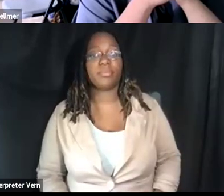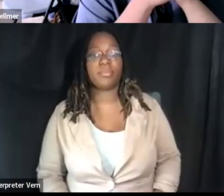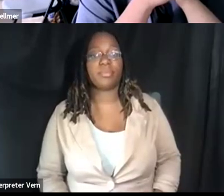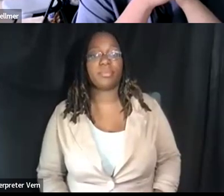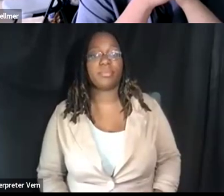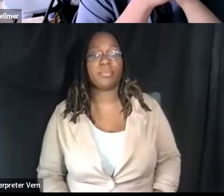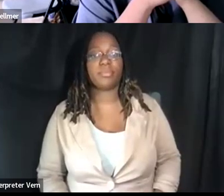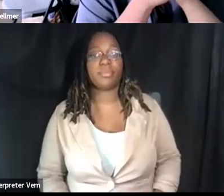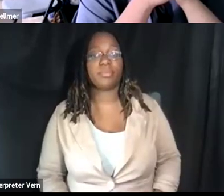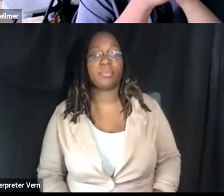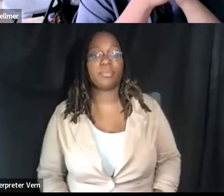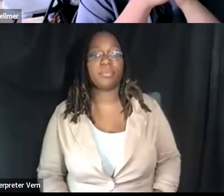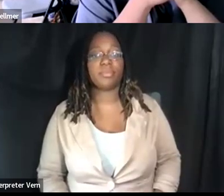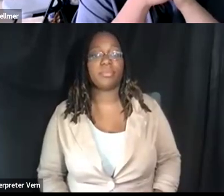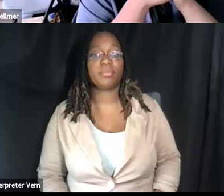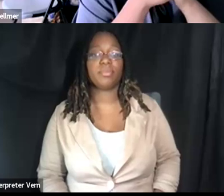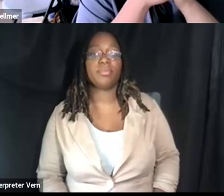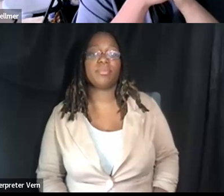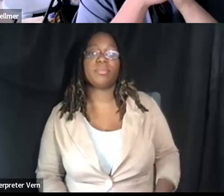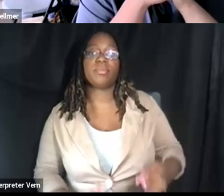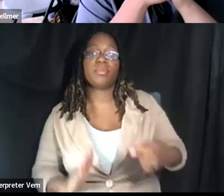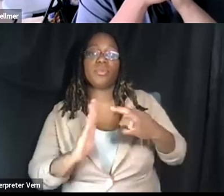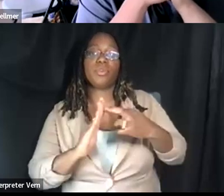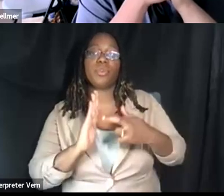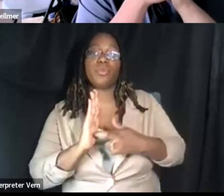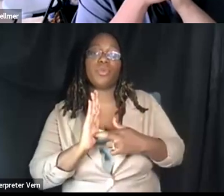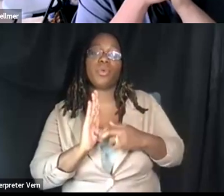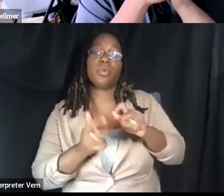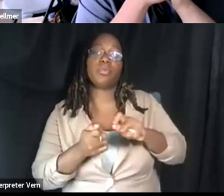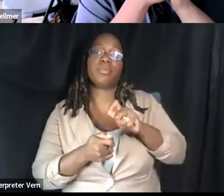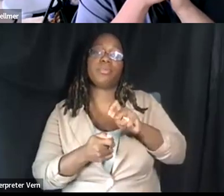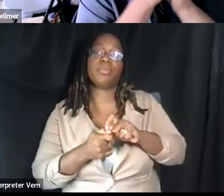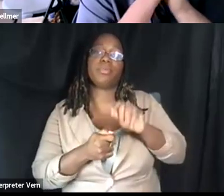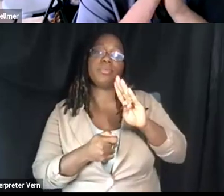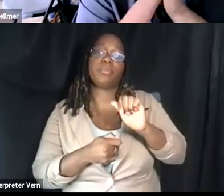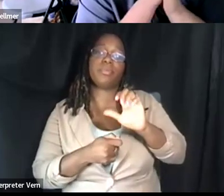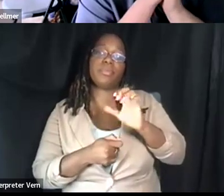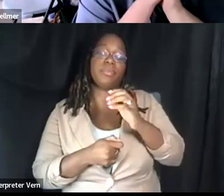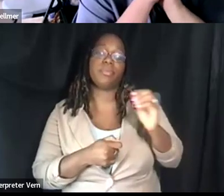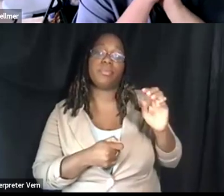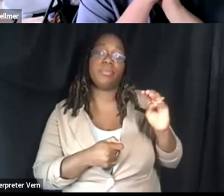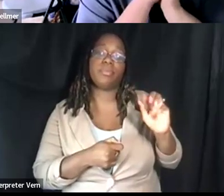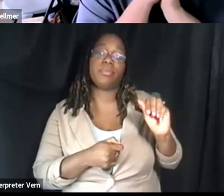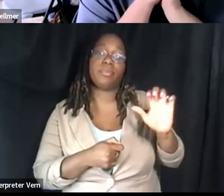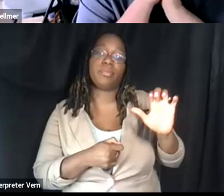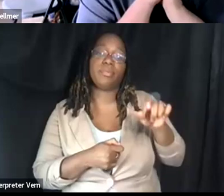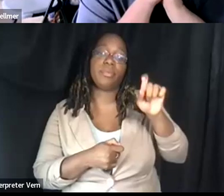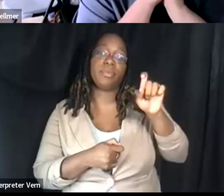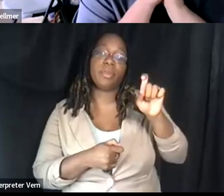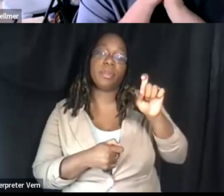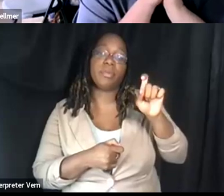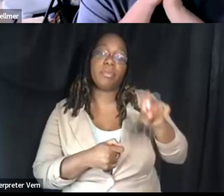And then does the rule stipulate that the Beneficiary Advisory Committee and the Medicaid Beneficiary